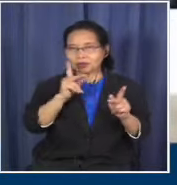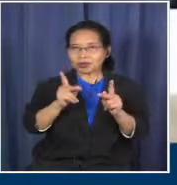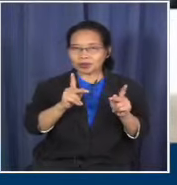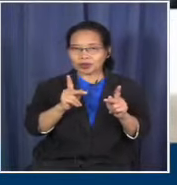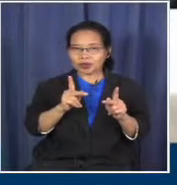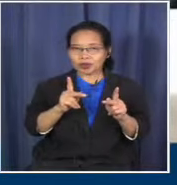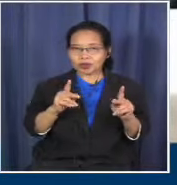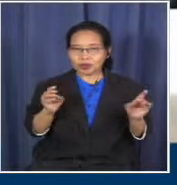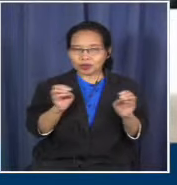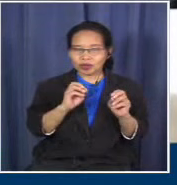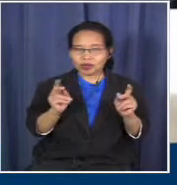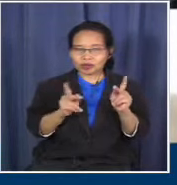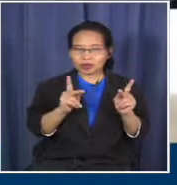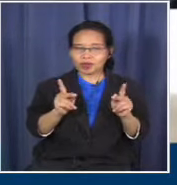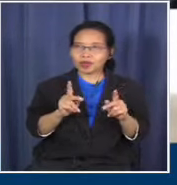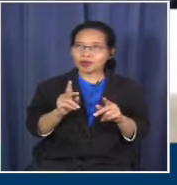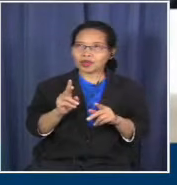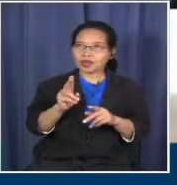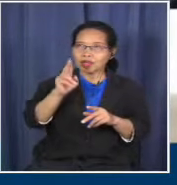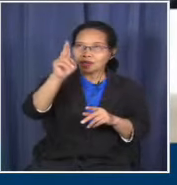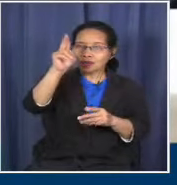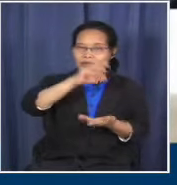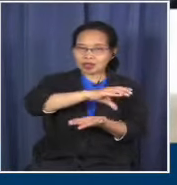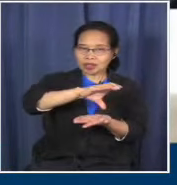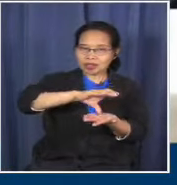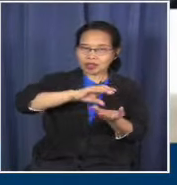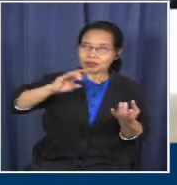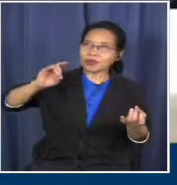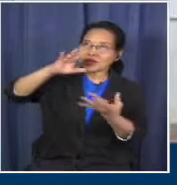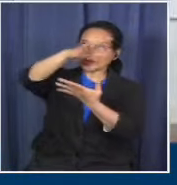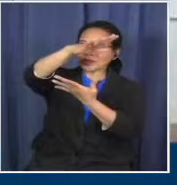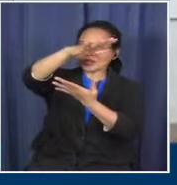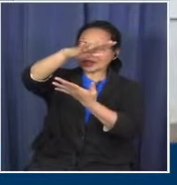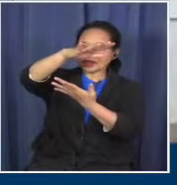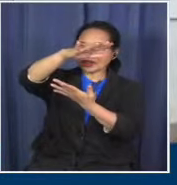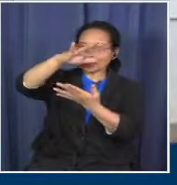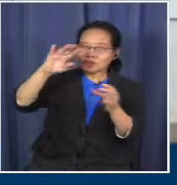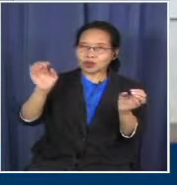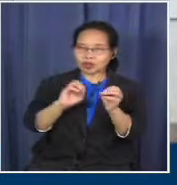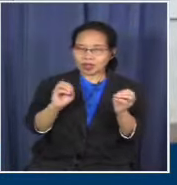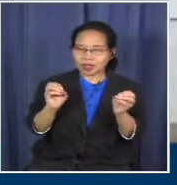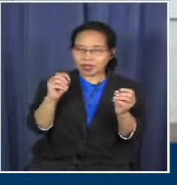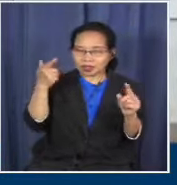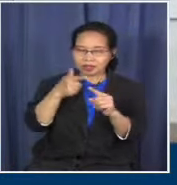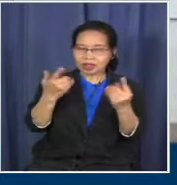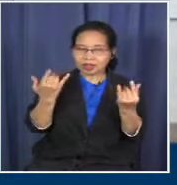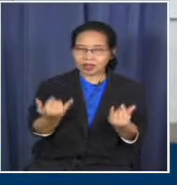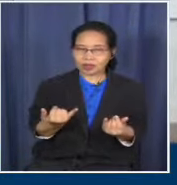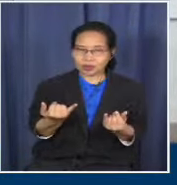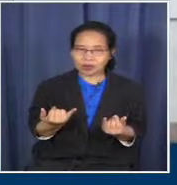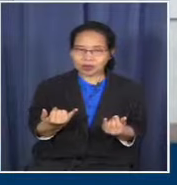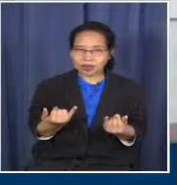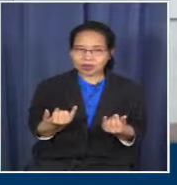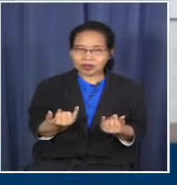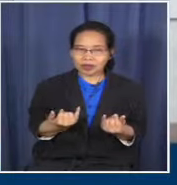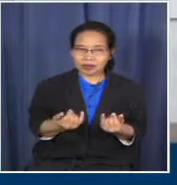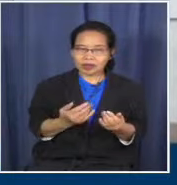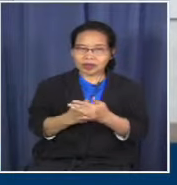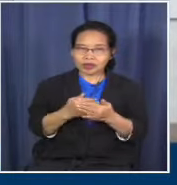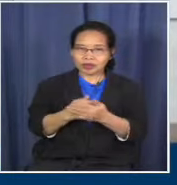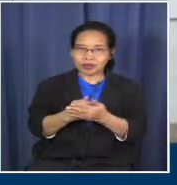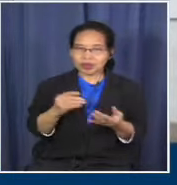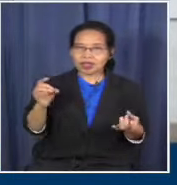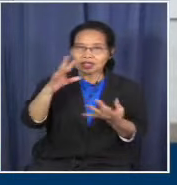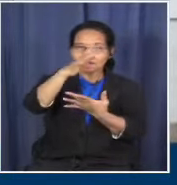there is someone who knows these things happening that man does not know. No man has reached the center of the